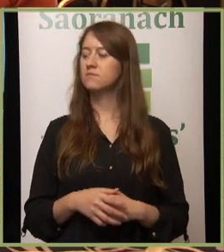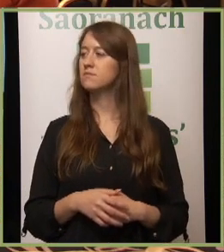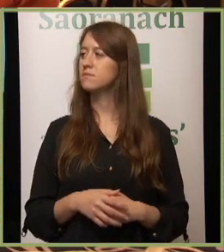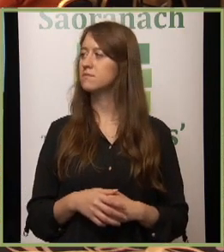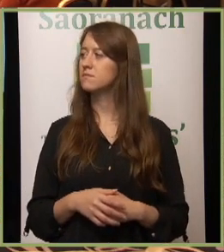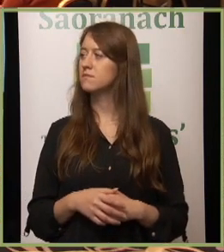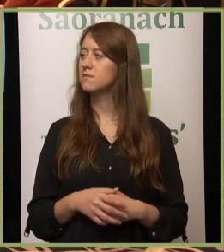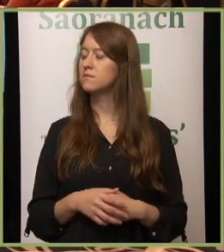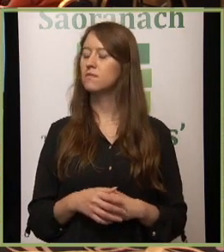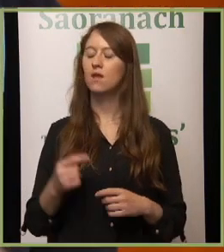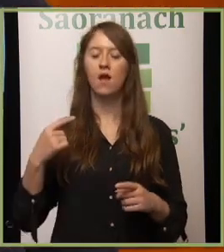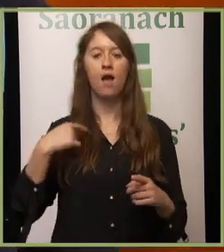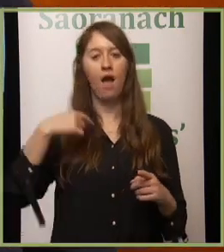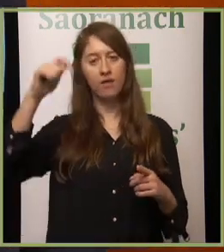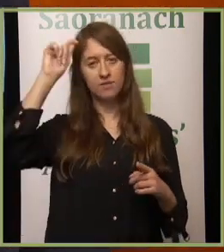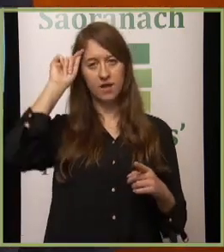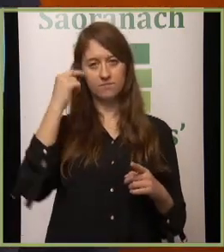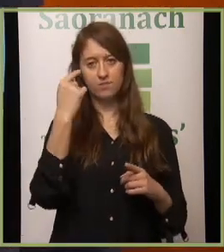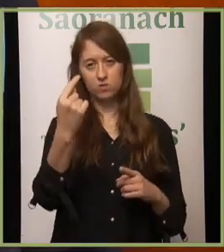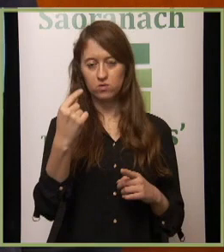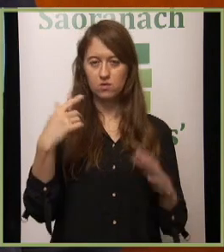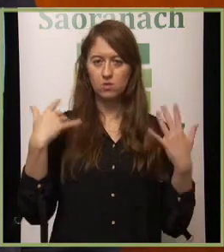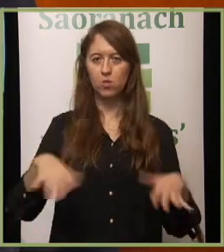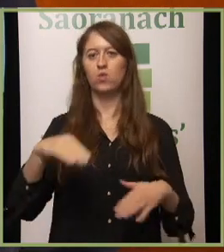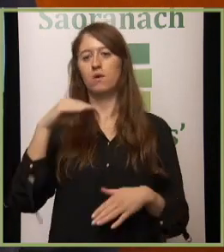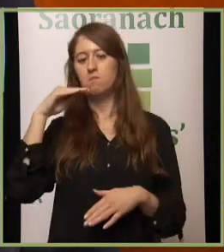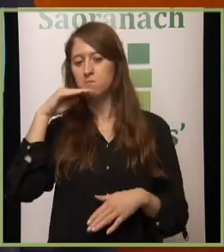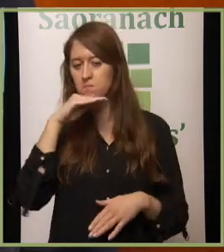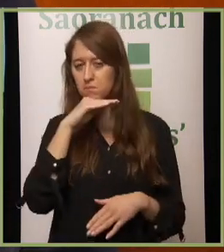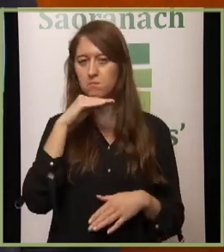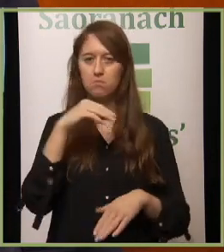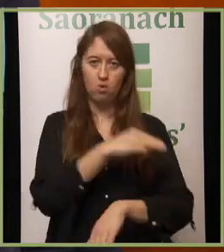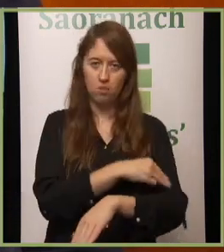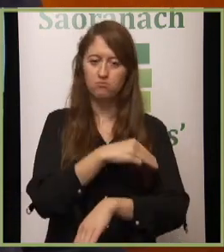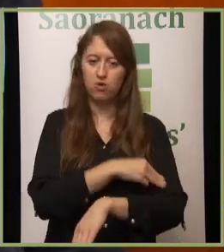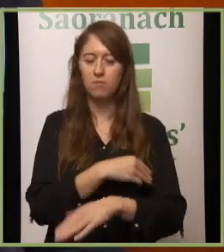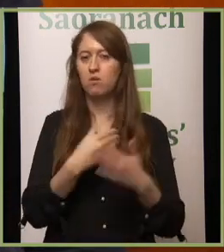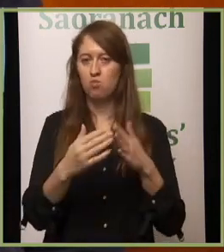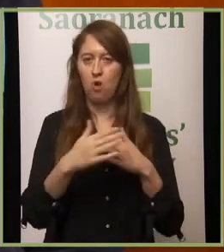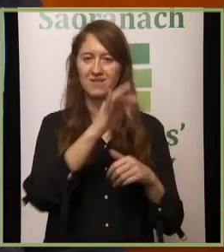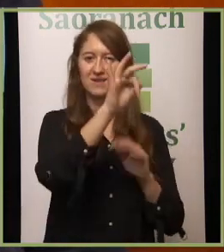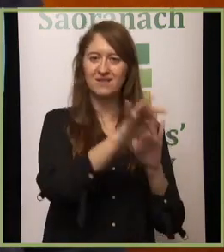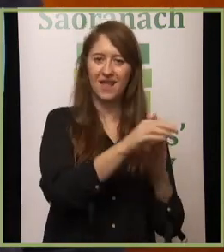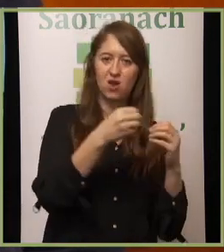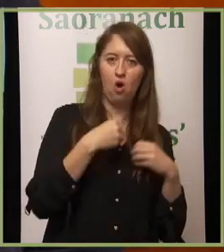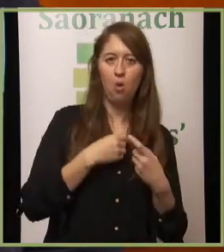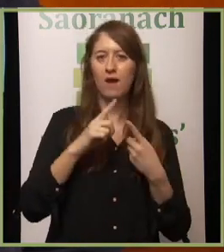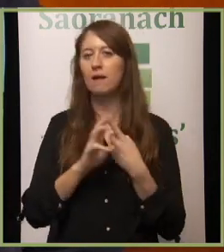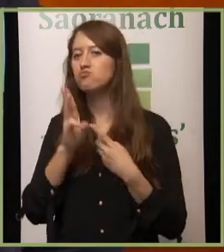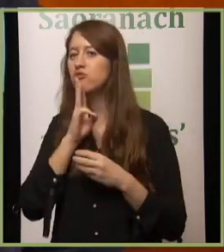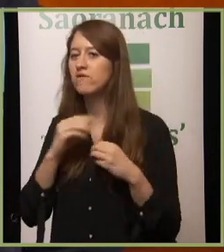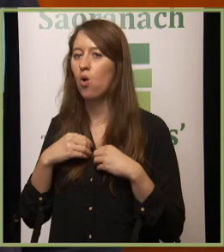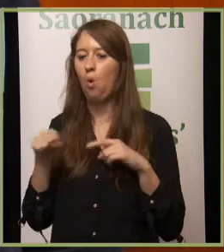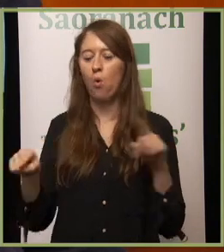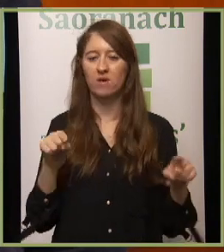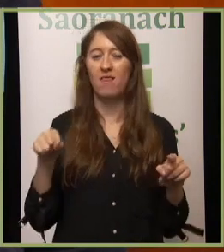I think the key problem here is ownership, state ownership and private ownership. I think that can be avoided if we say